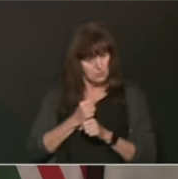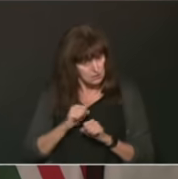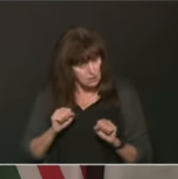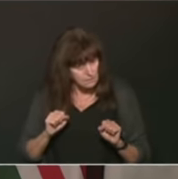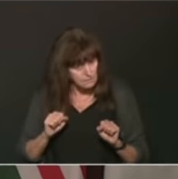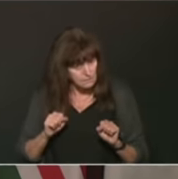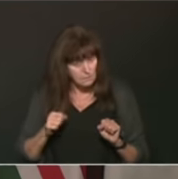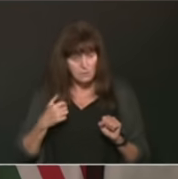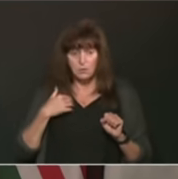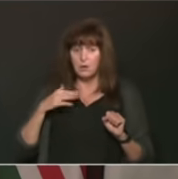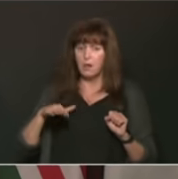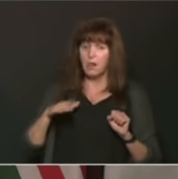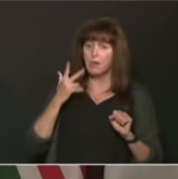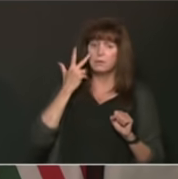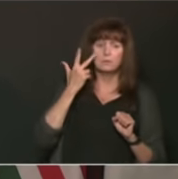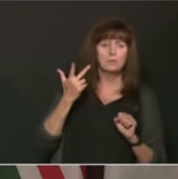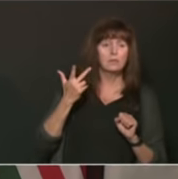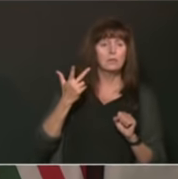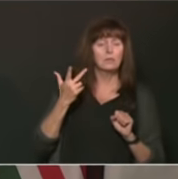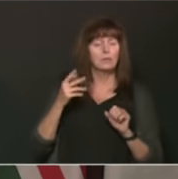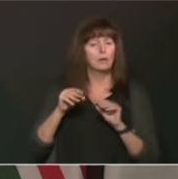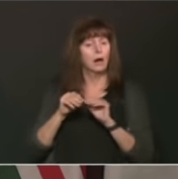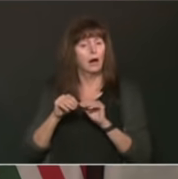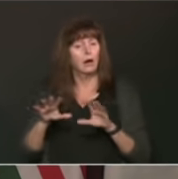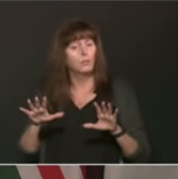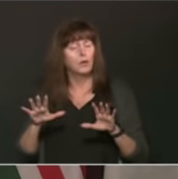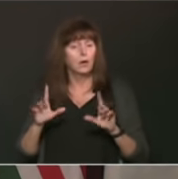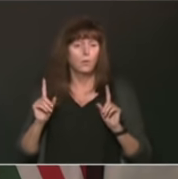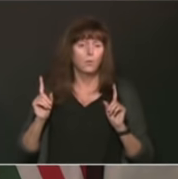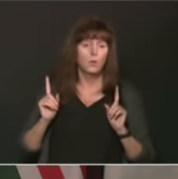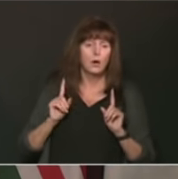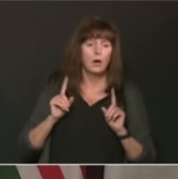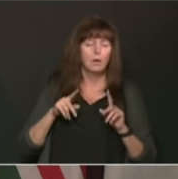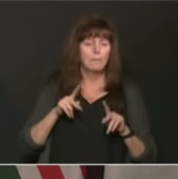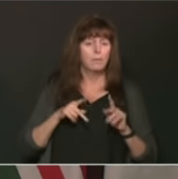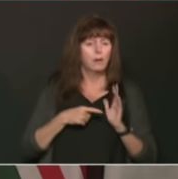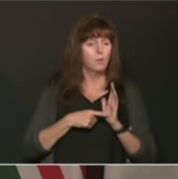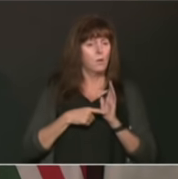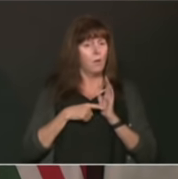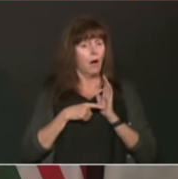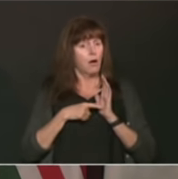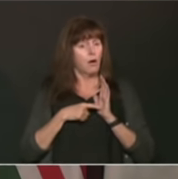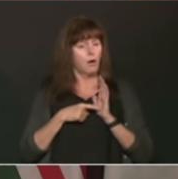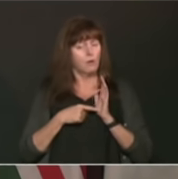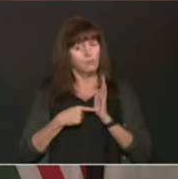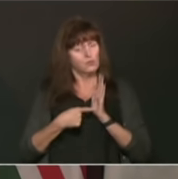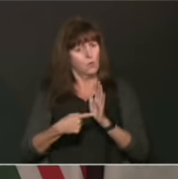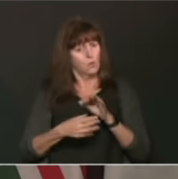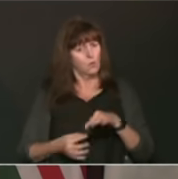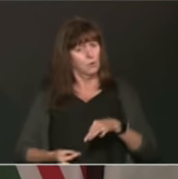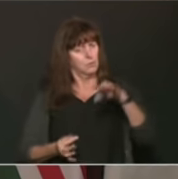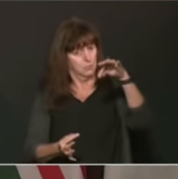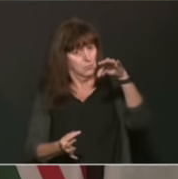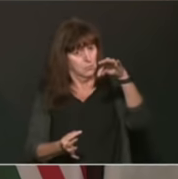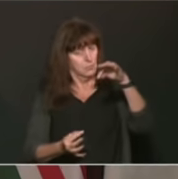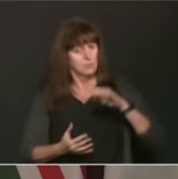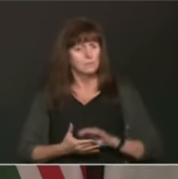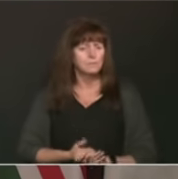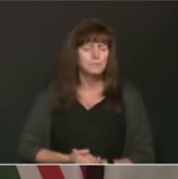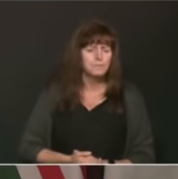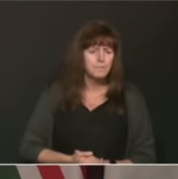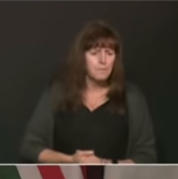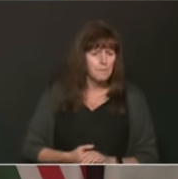the validation and certification process in place. So from my vantage point, the system's working. Yes, there may be, it's